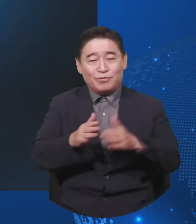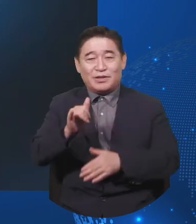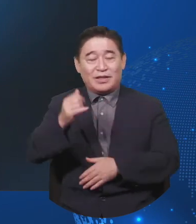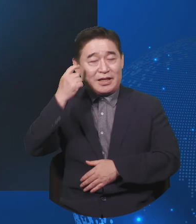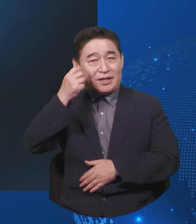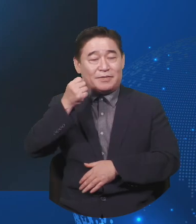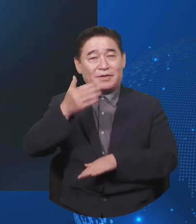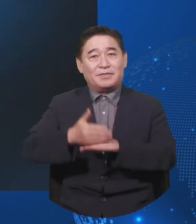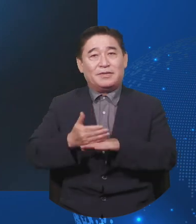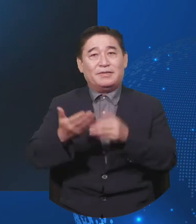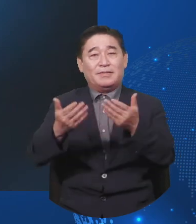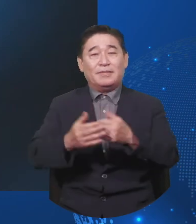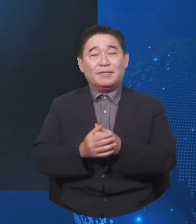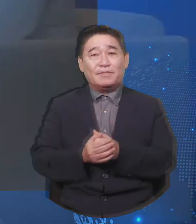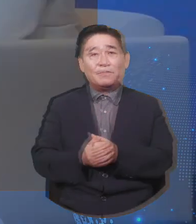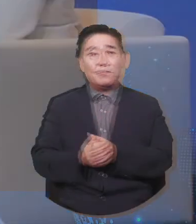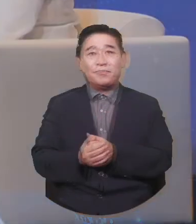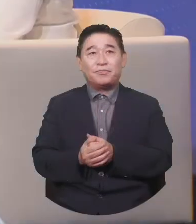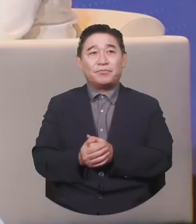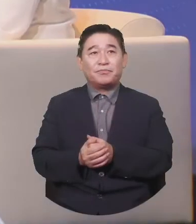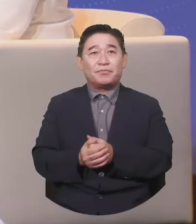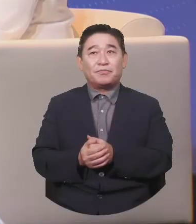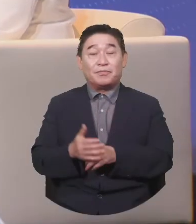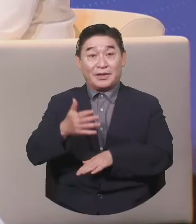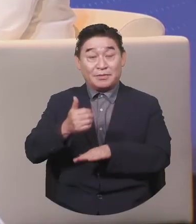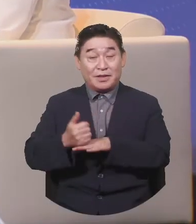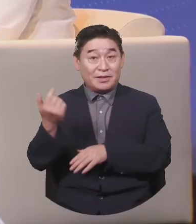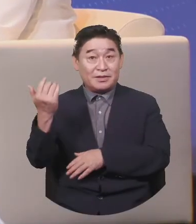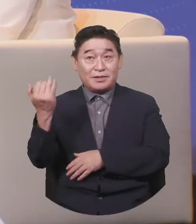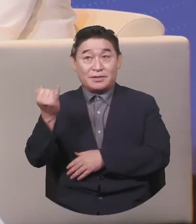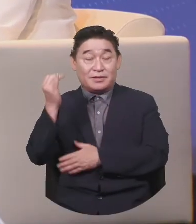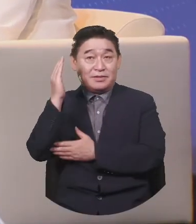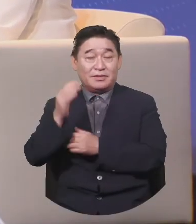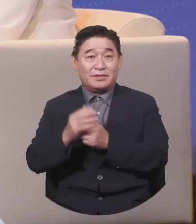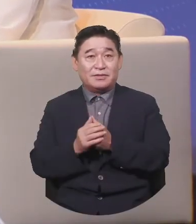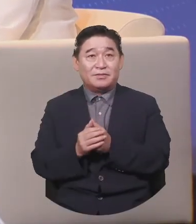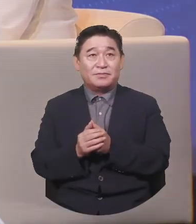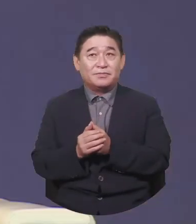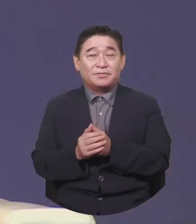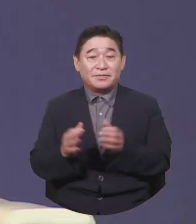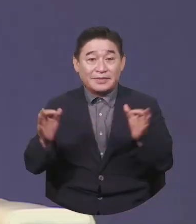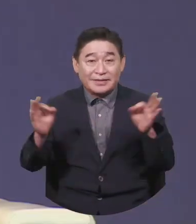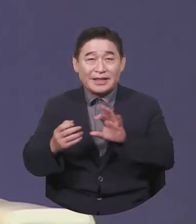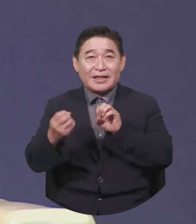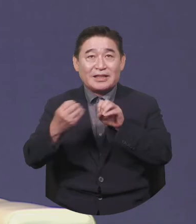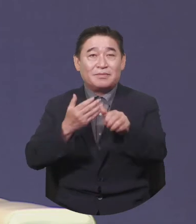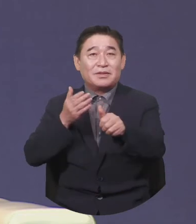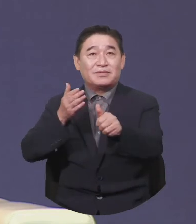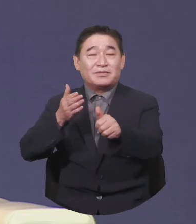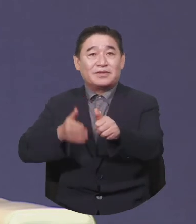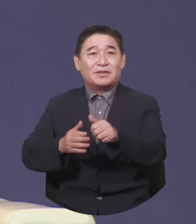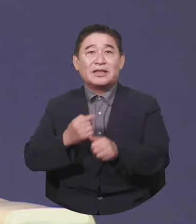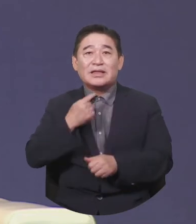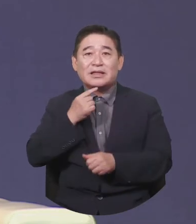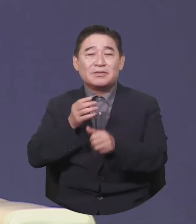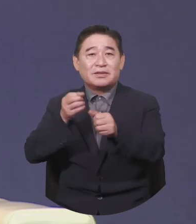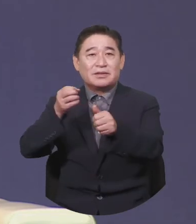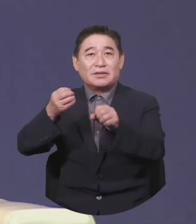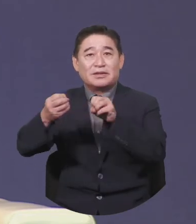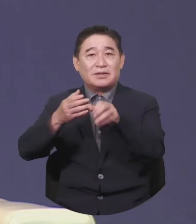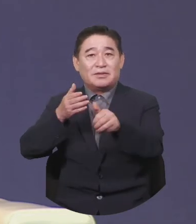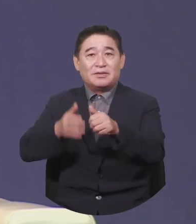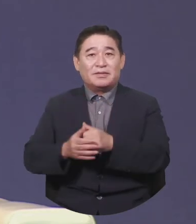you so much. And then lastly, Vaga, for 1 minute. Thank you. 1 minute for that